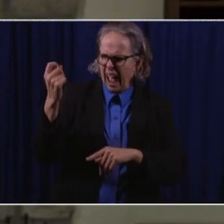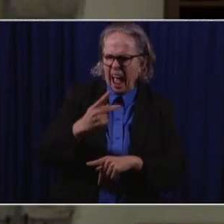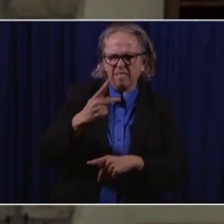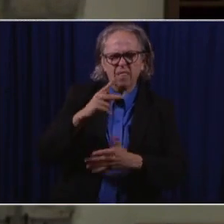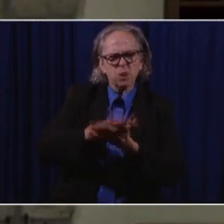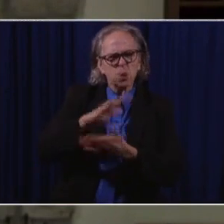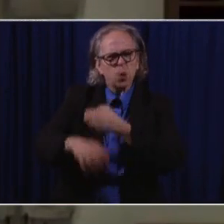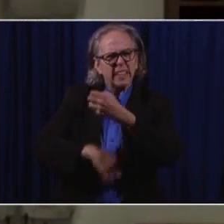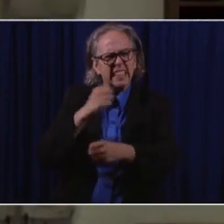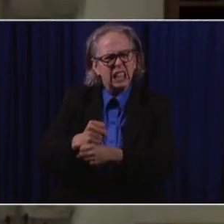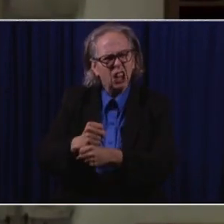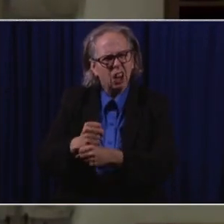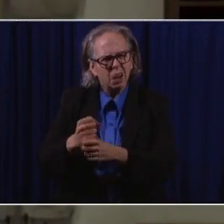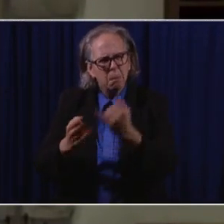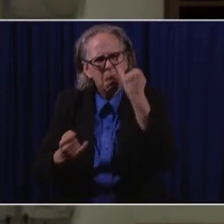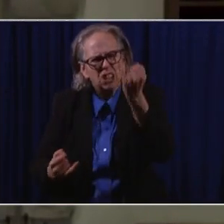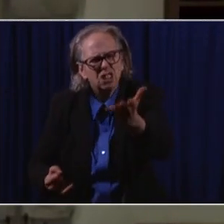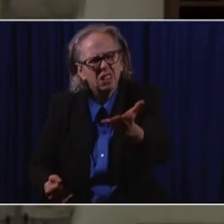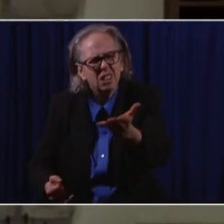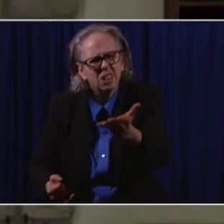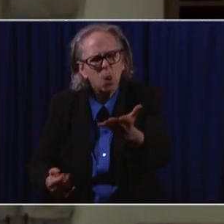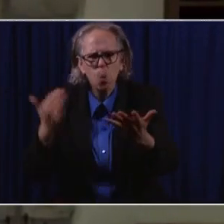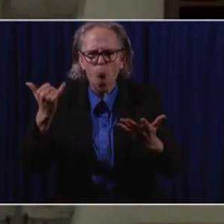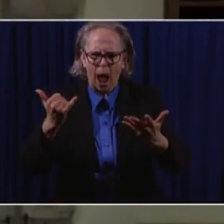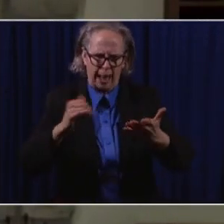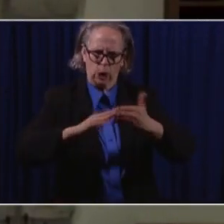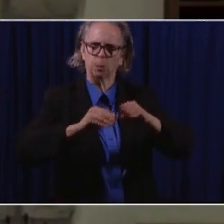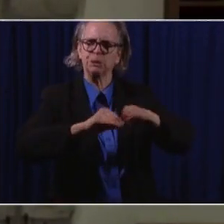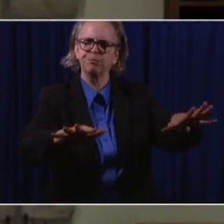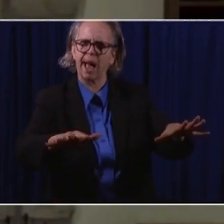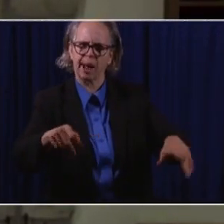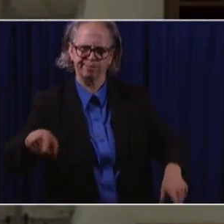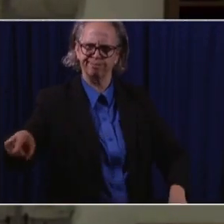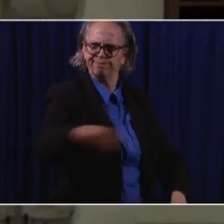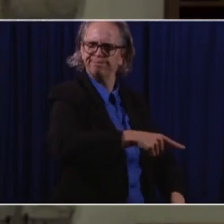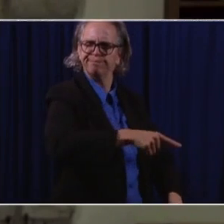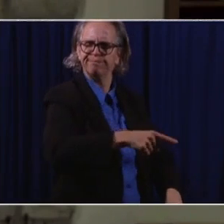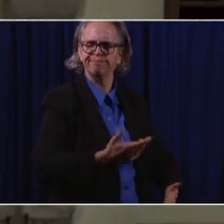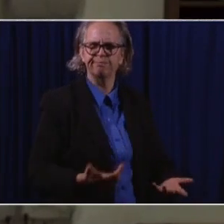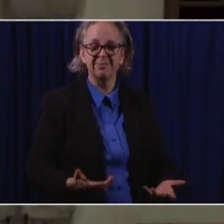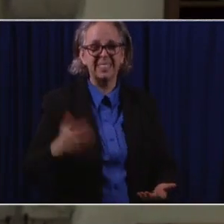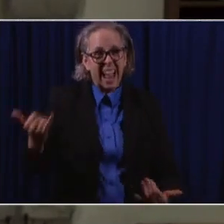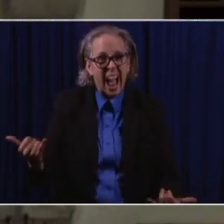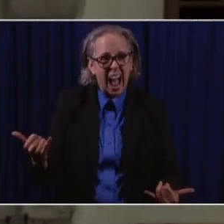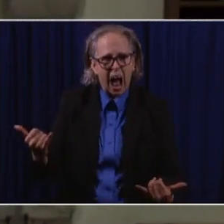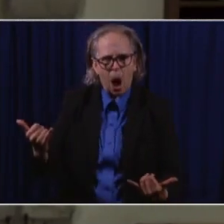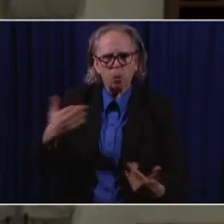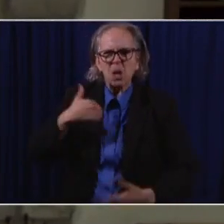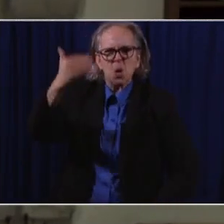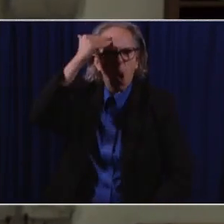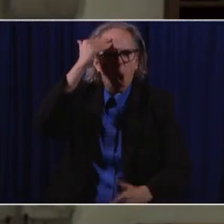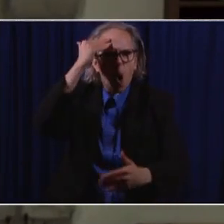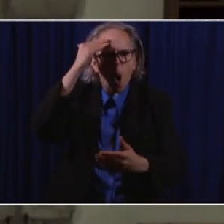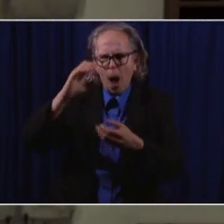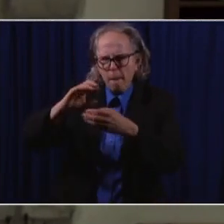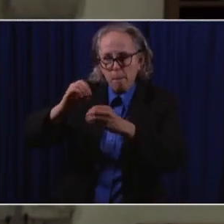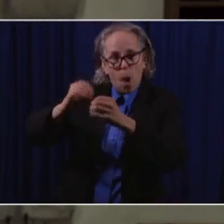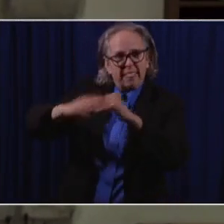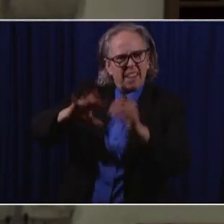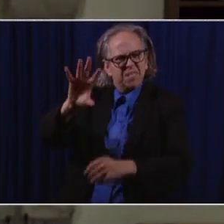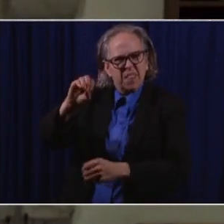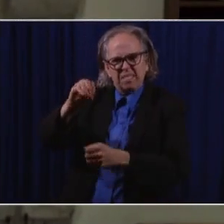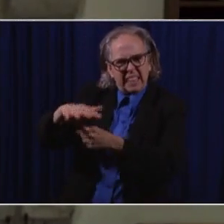Overall, we now have at least 50 districts that are fully online right now, with nearly 300,000